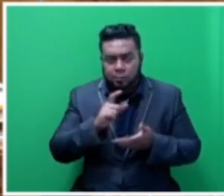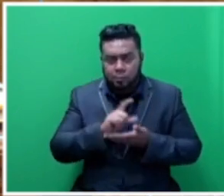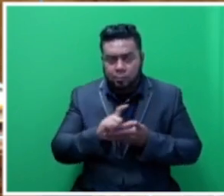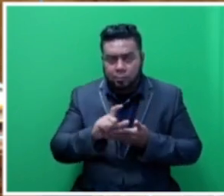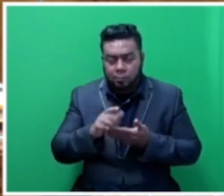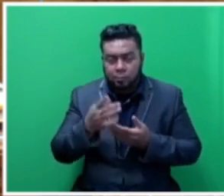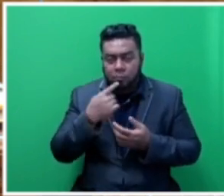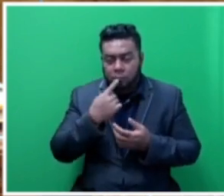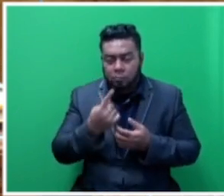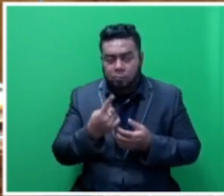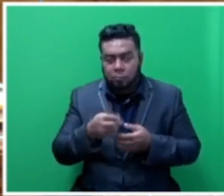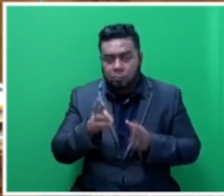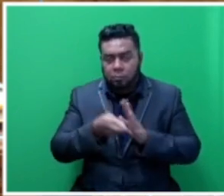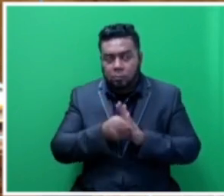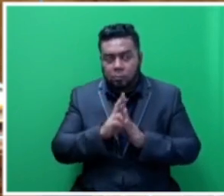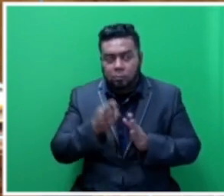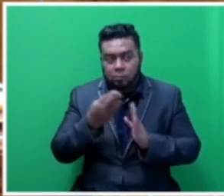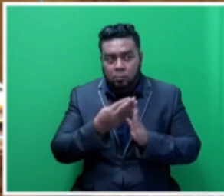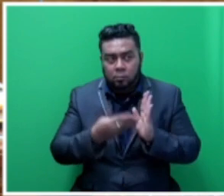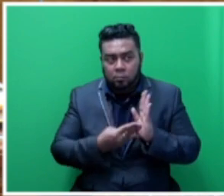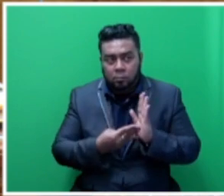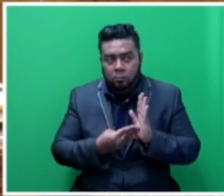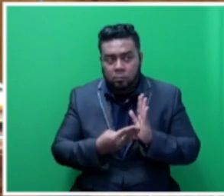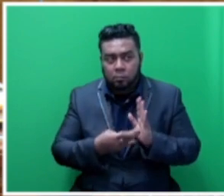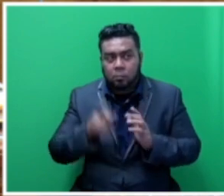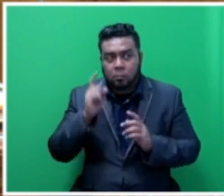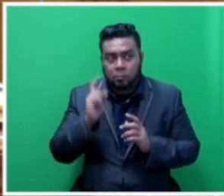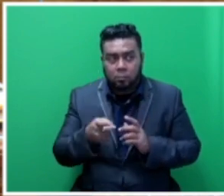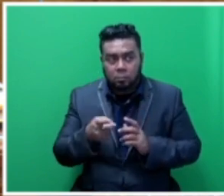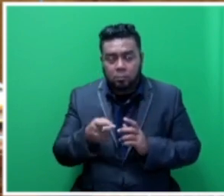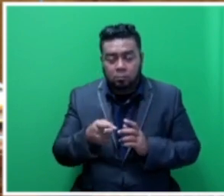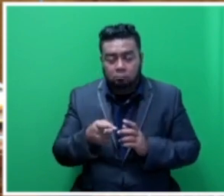revised budget will be announced if